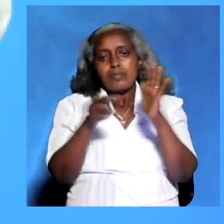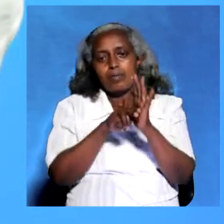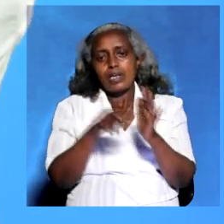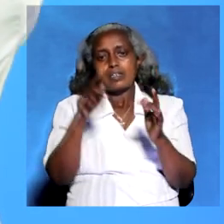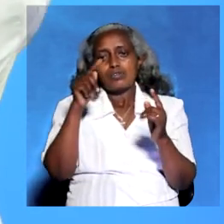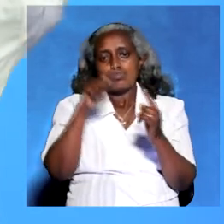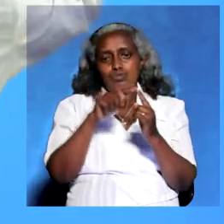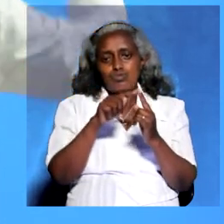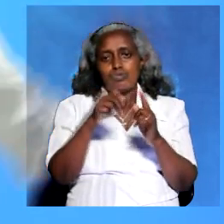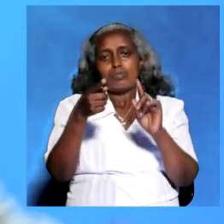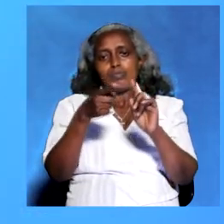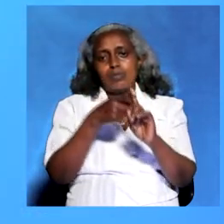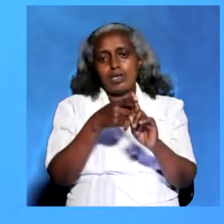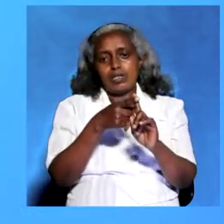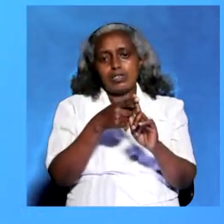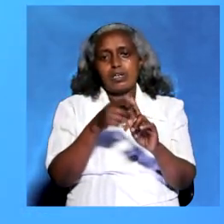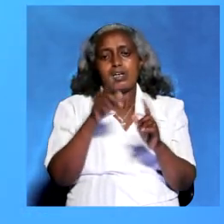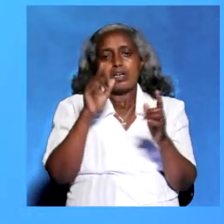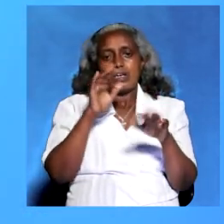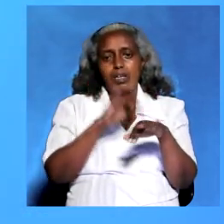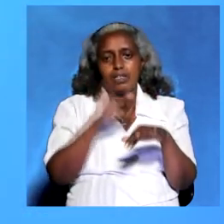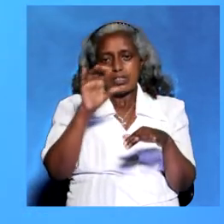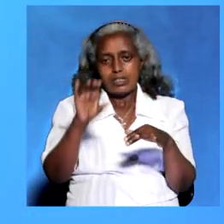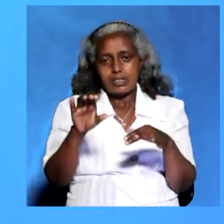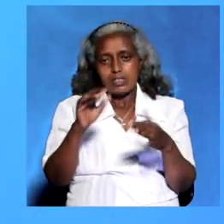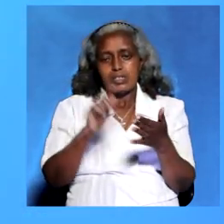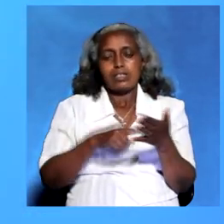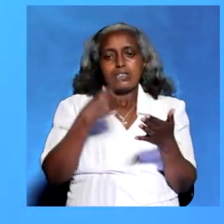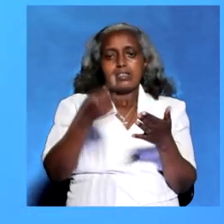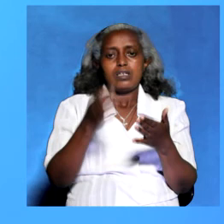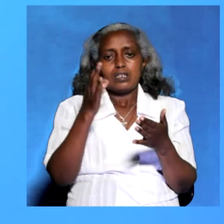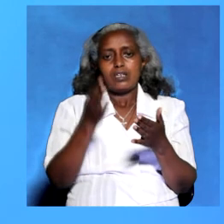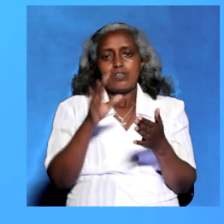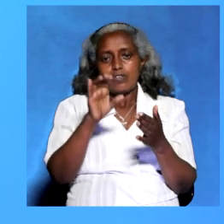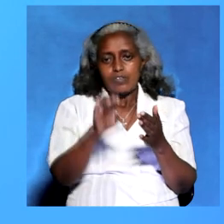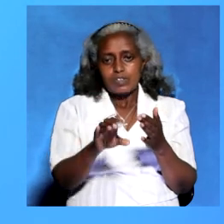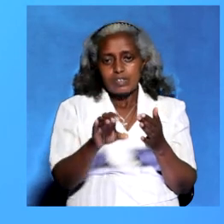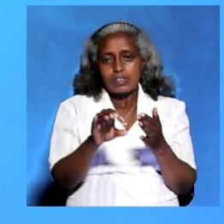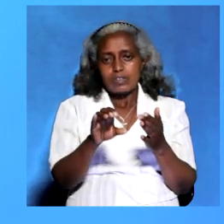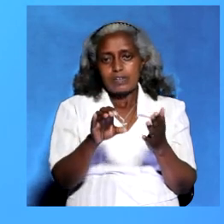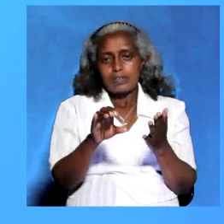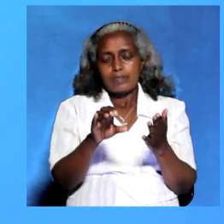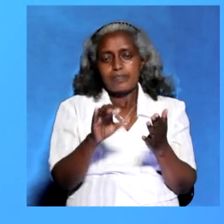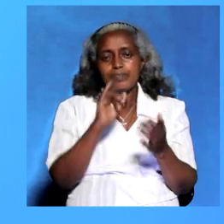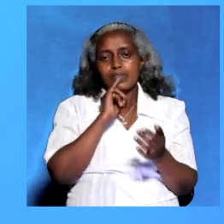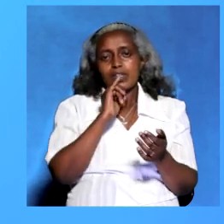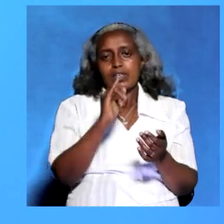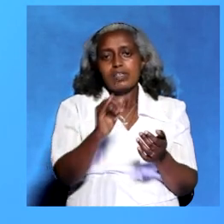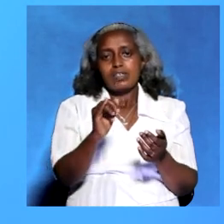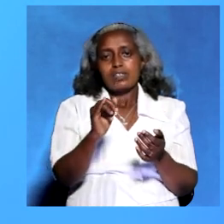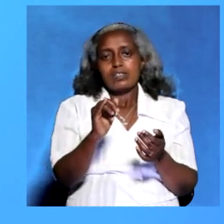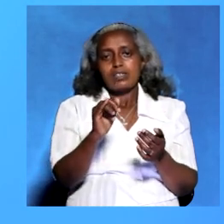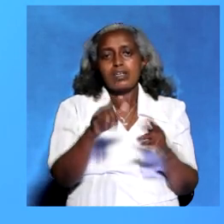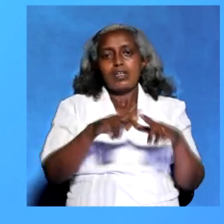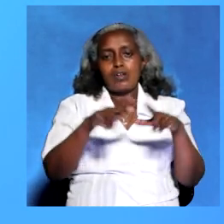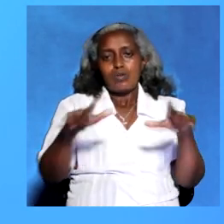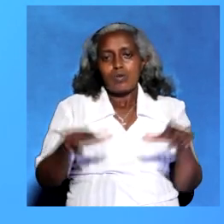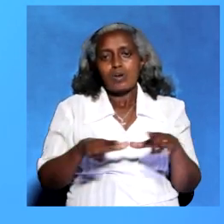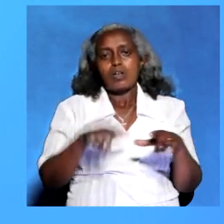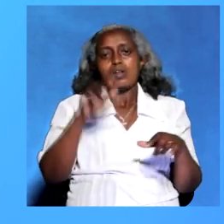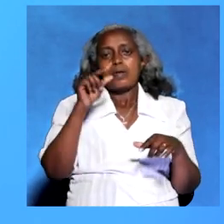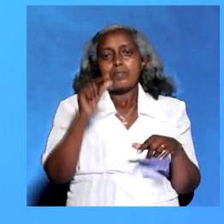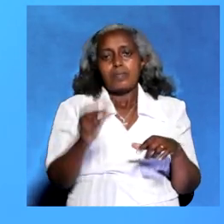2 plus at c, then f of c is a local